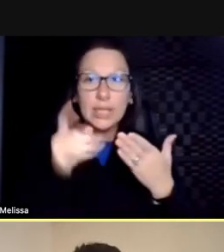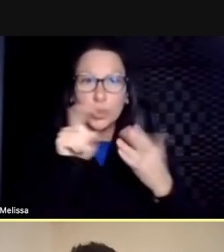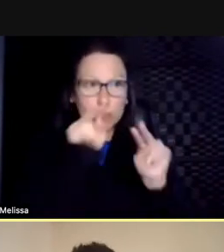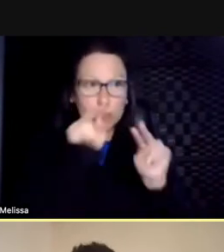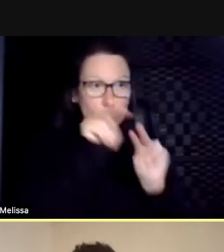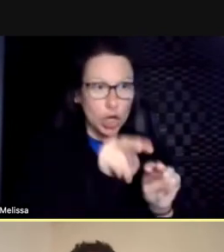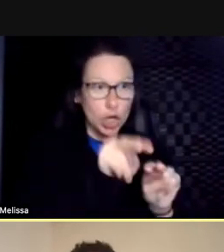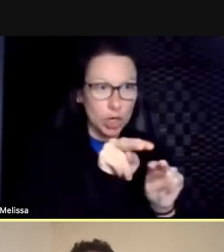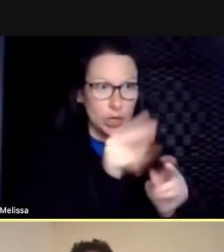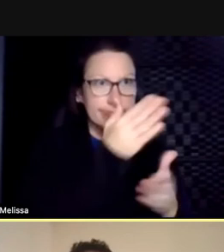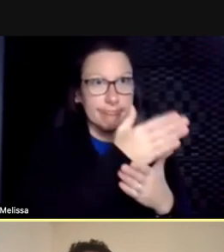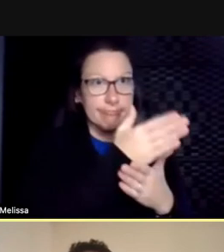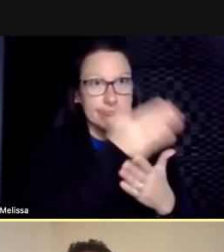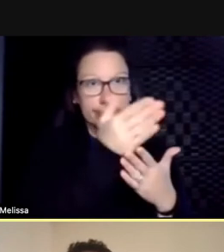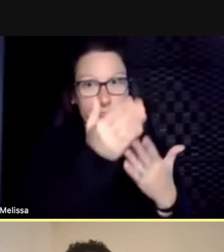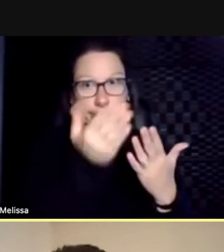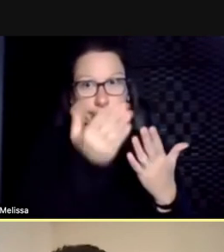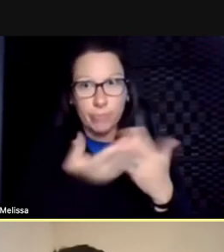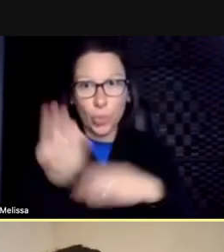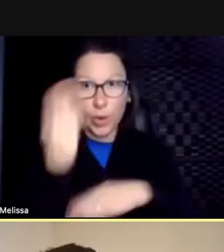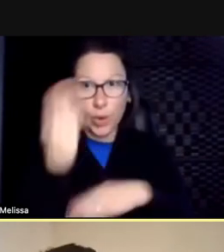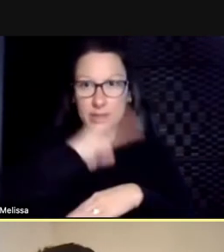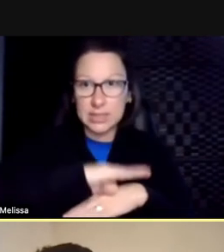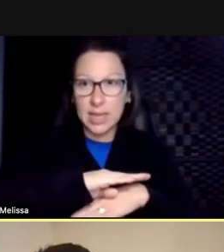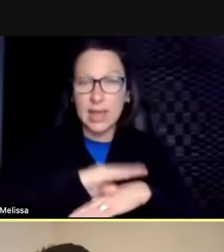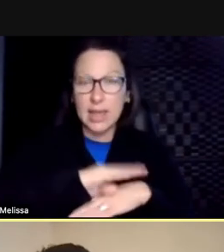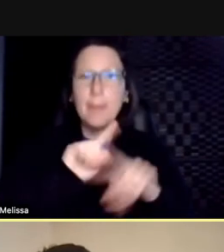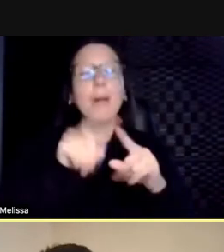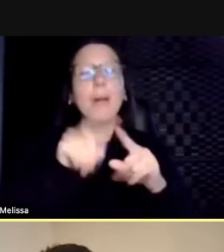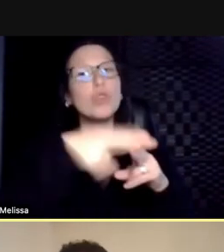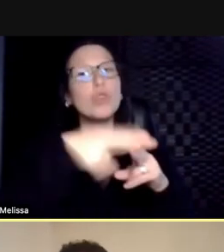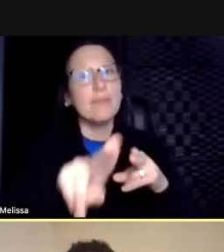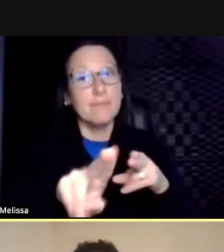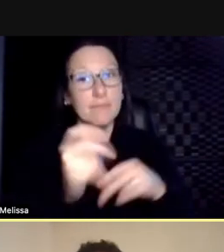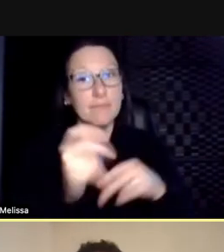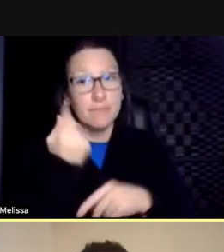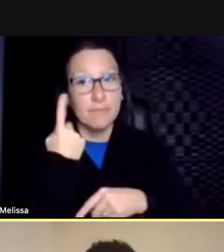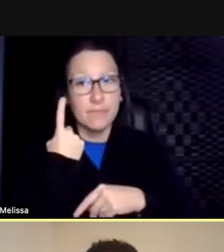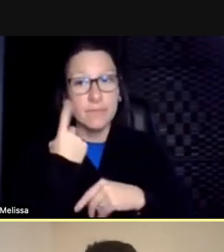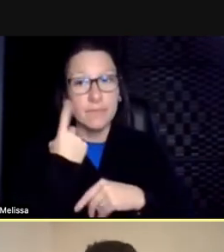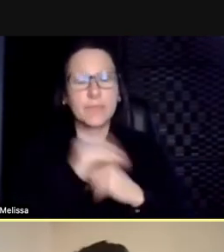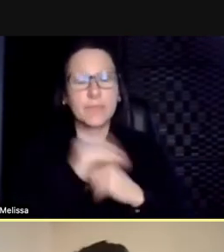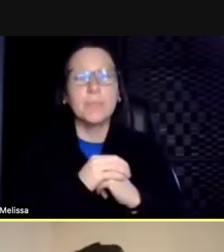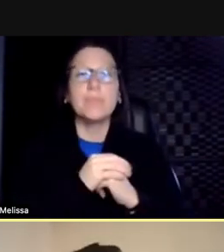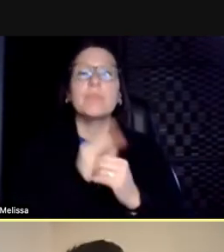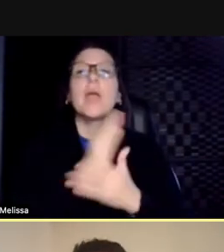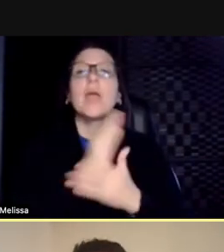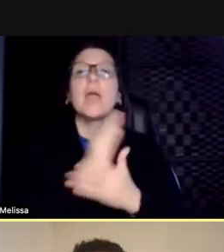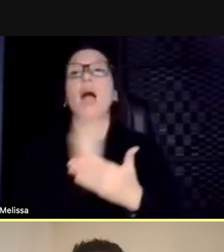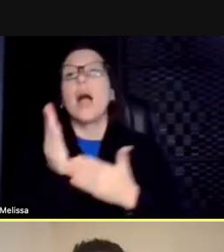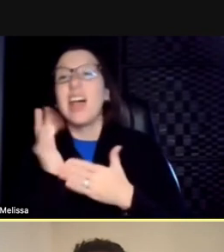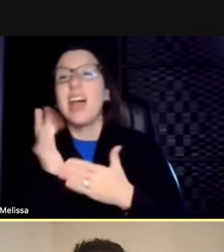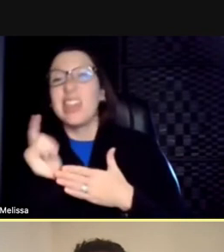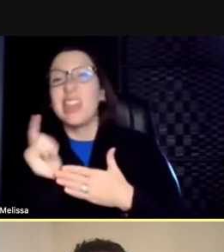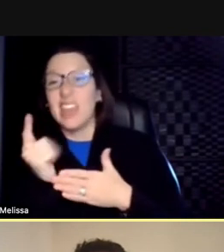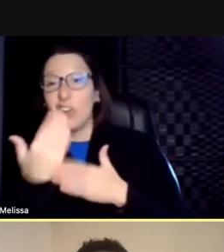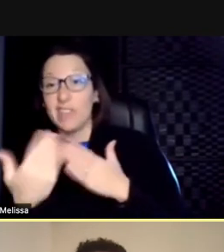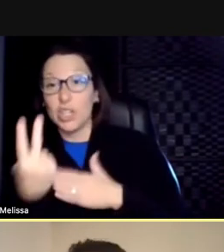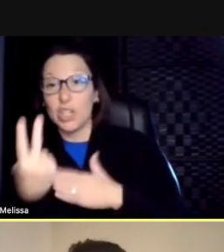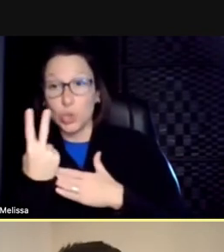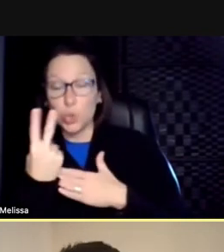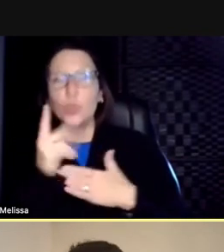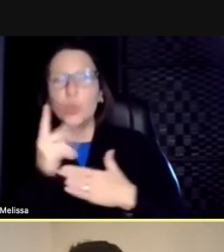the day, but it's only going to be a brief look. Whereas in later phase 2, they are making eye to object contact,